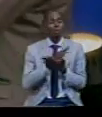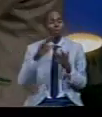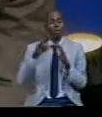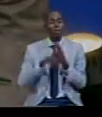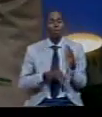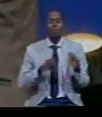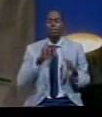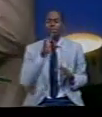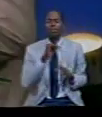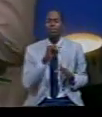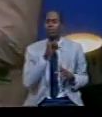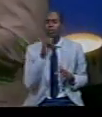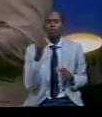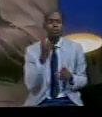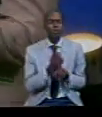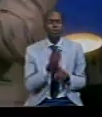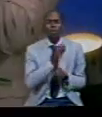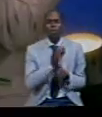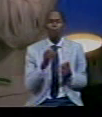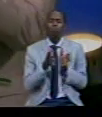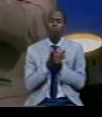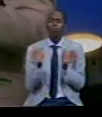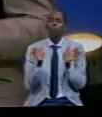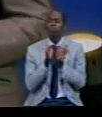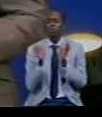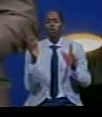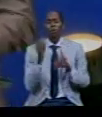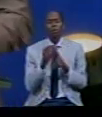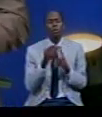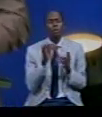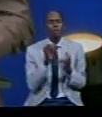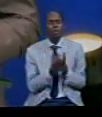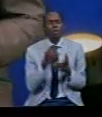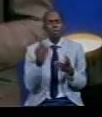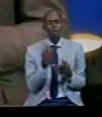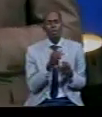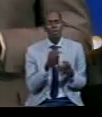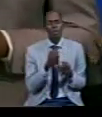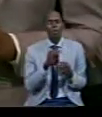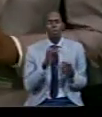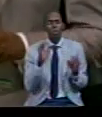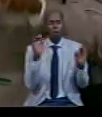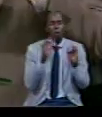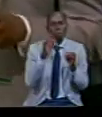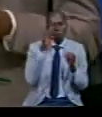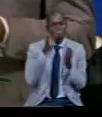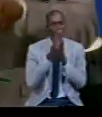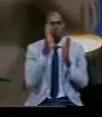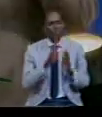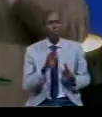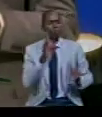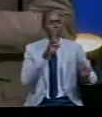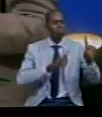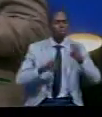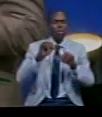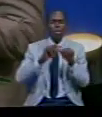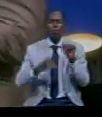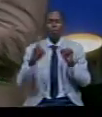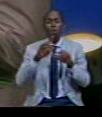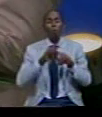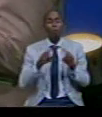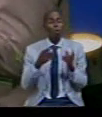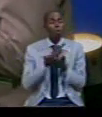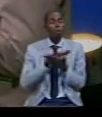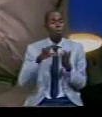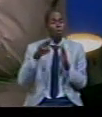a public word that the unbelievers are speaking over there. But holiness is the word